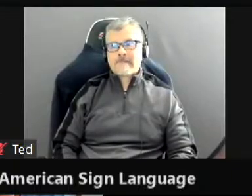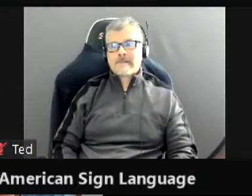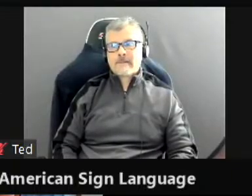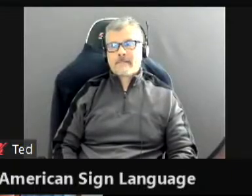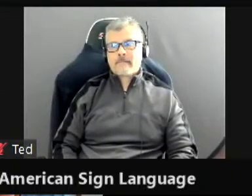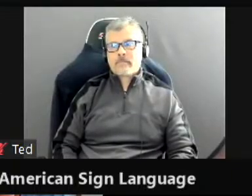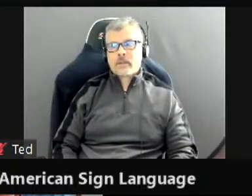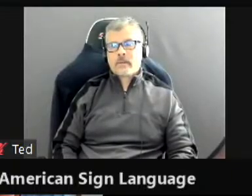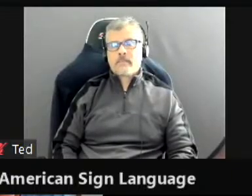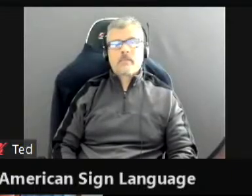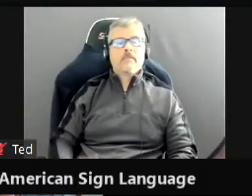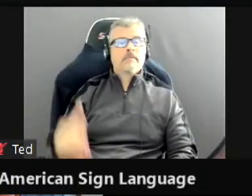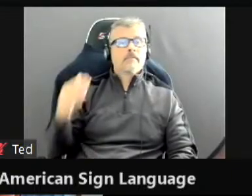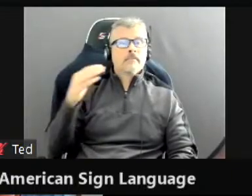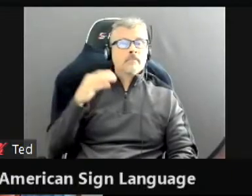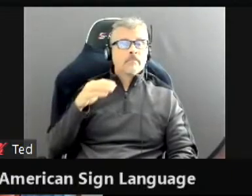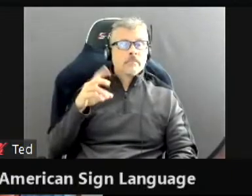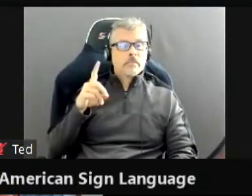Thank you. Dee?